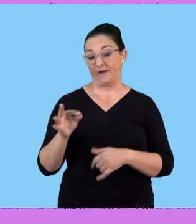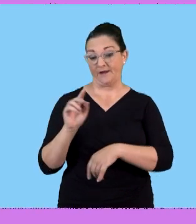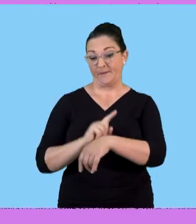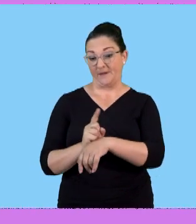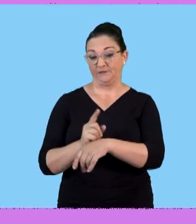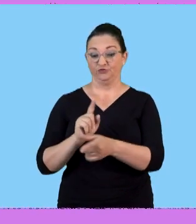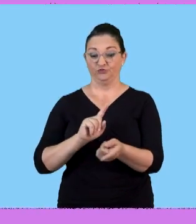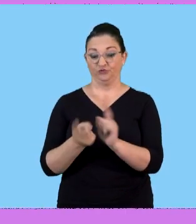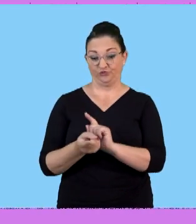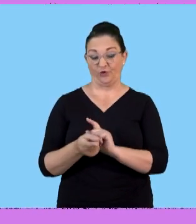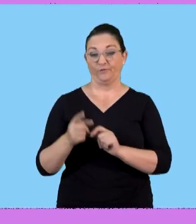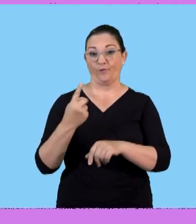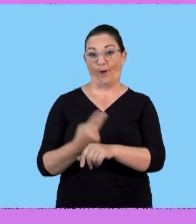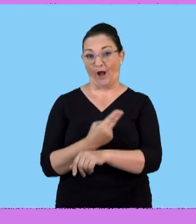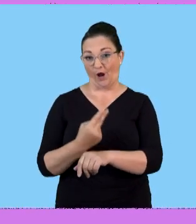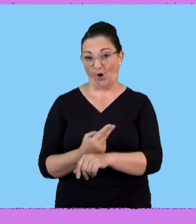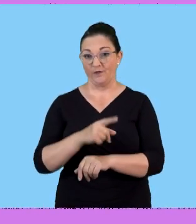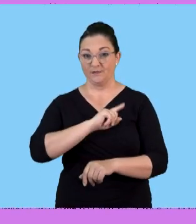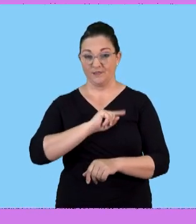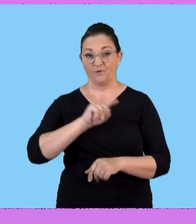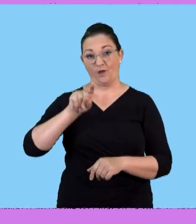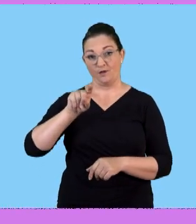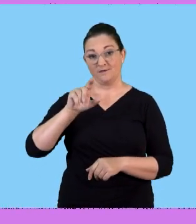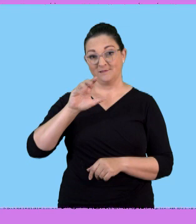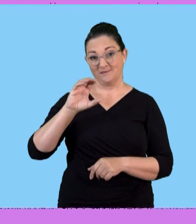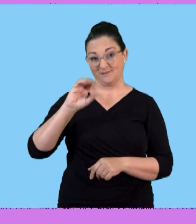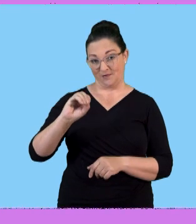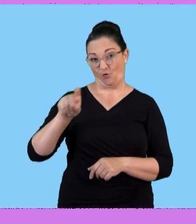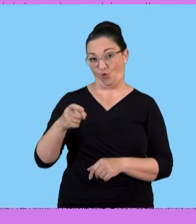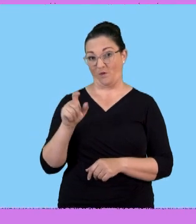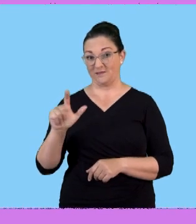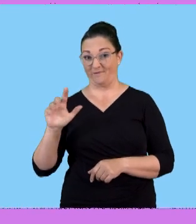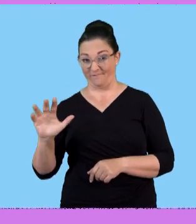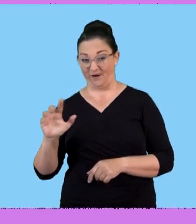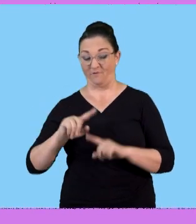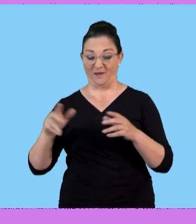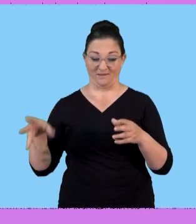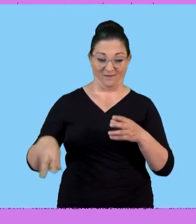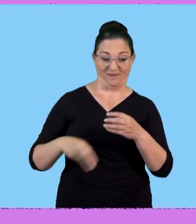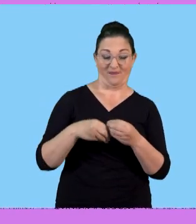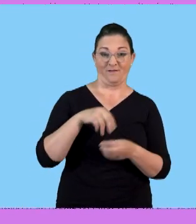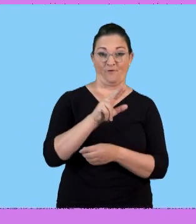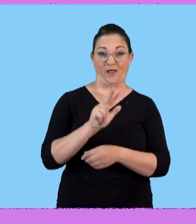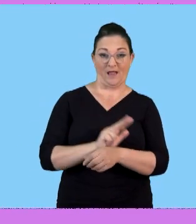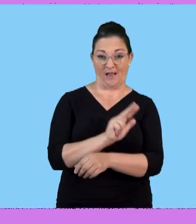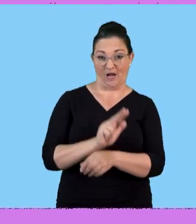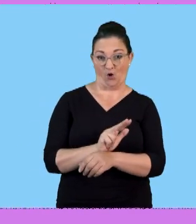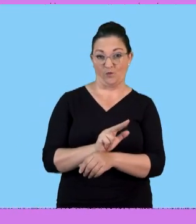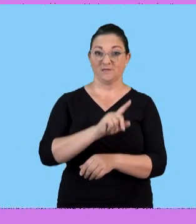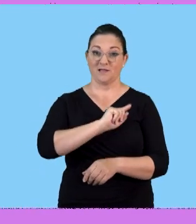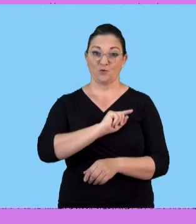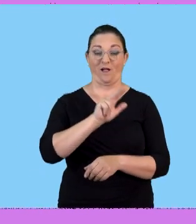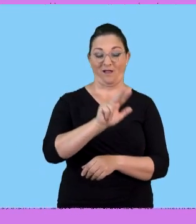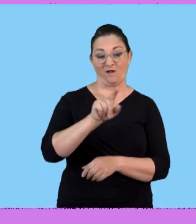minutes into hours, right? And that gave me 0.75 hours. I've added it to the 8 full hours. Hence, I've ended